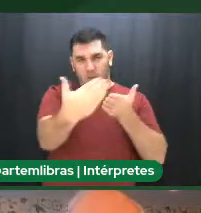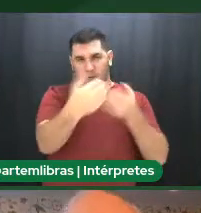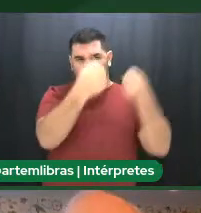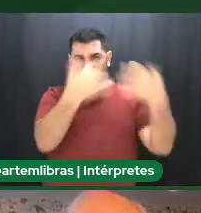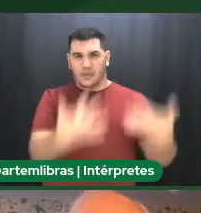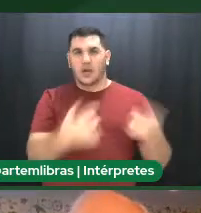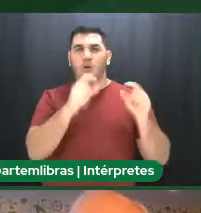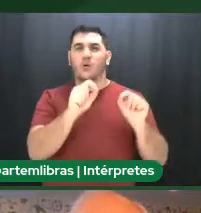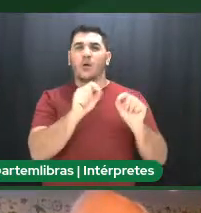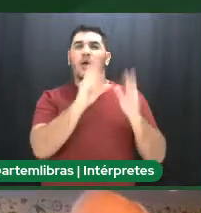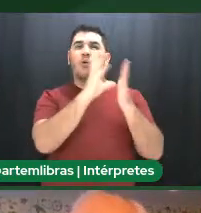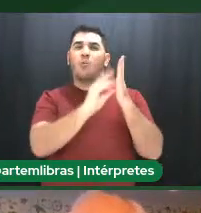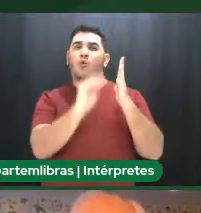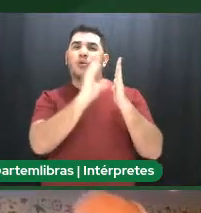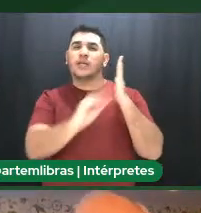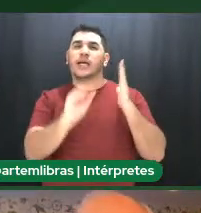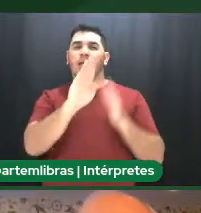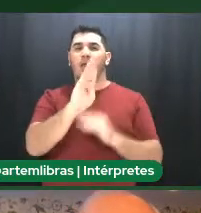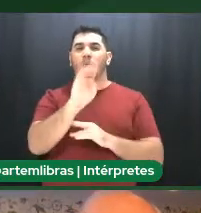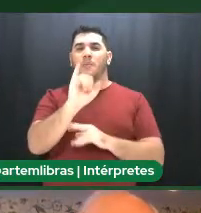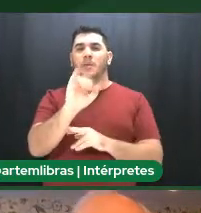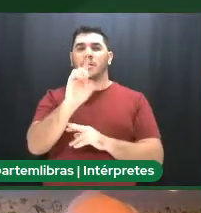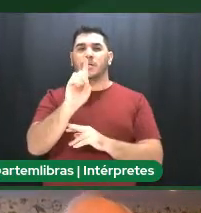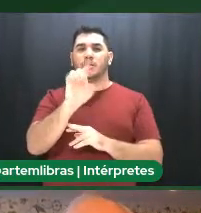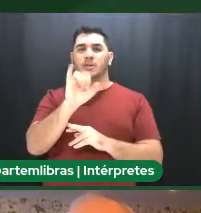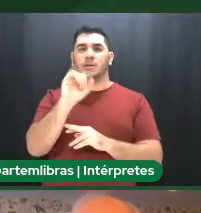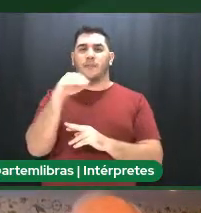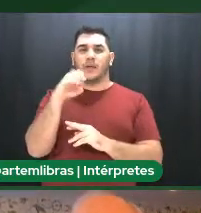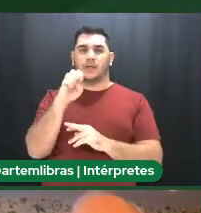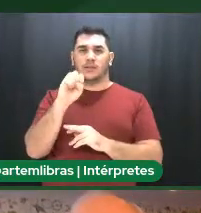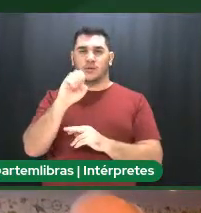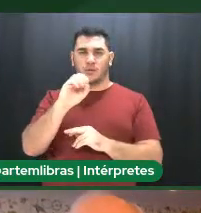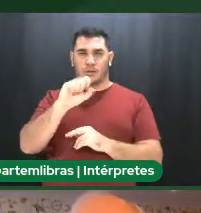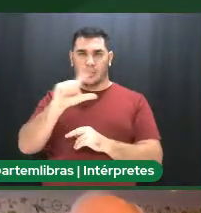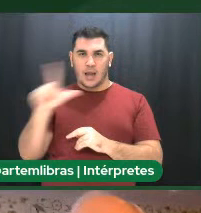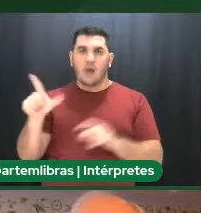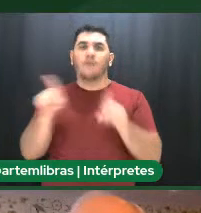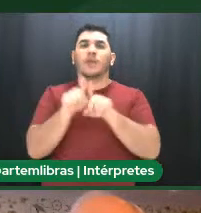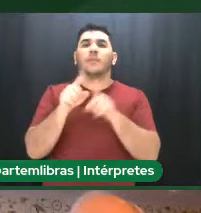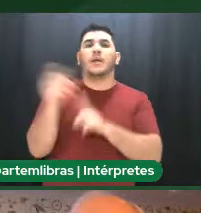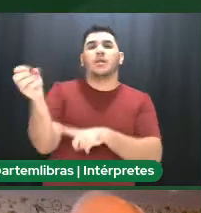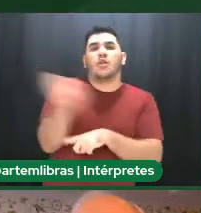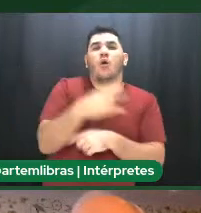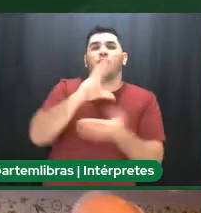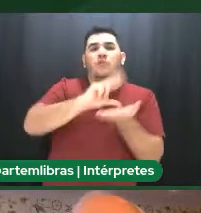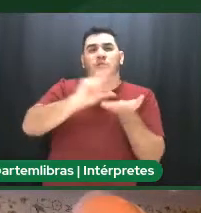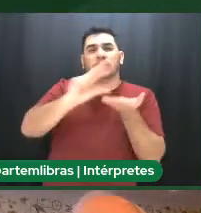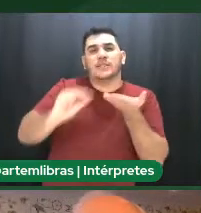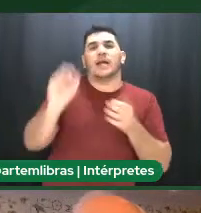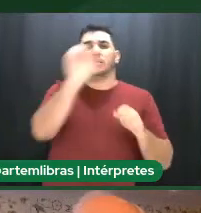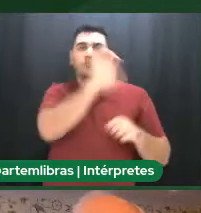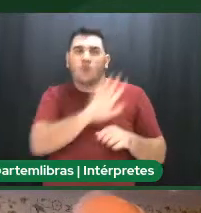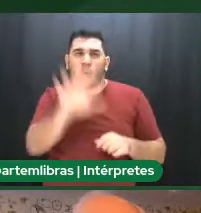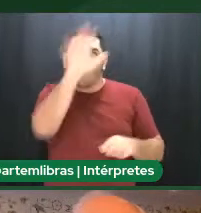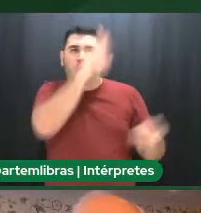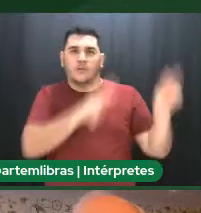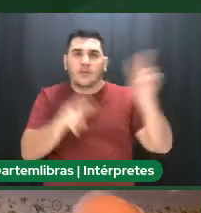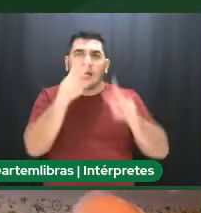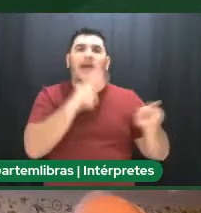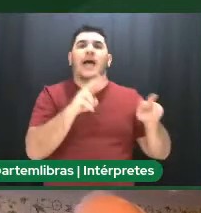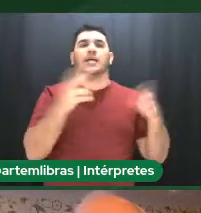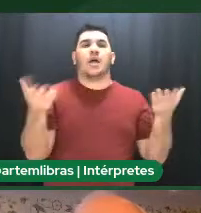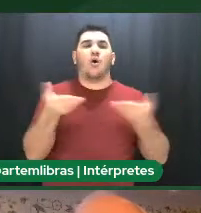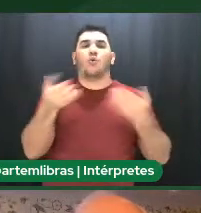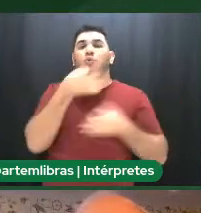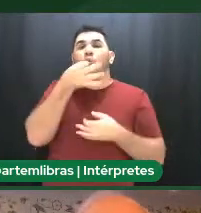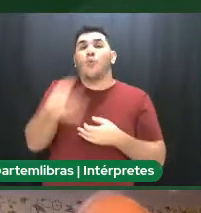about new ways of designing. And I suggest that the combination of high user control and high